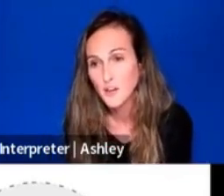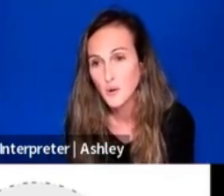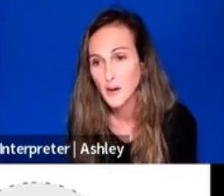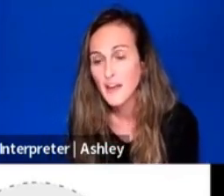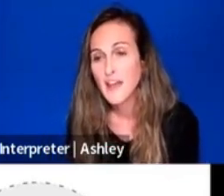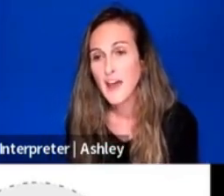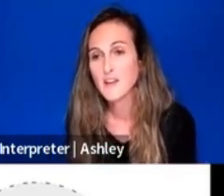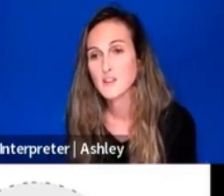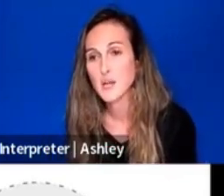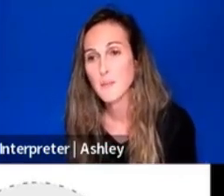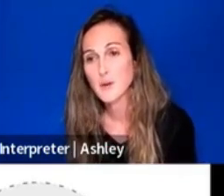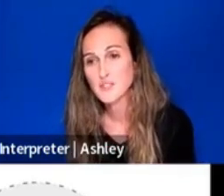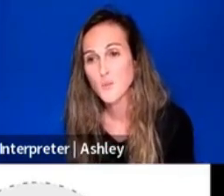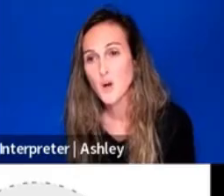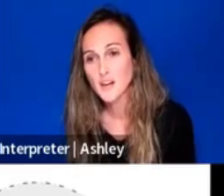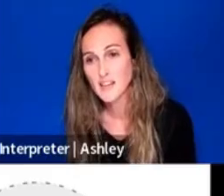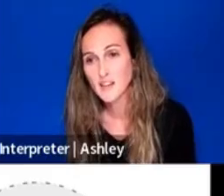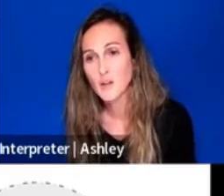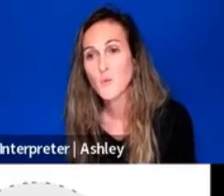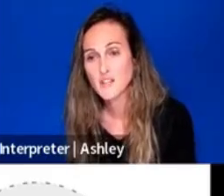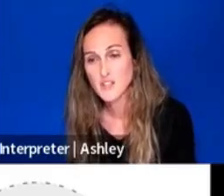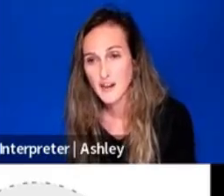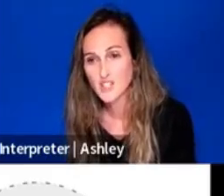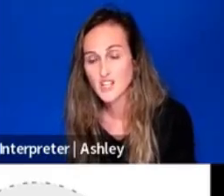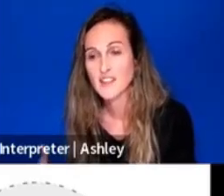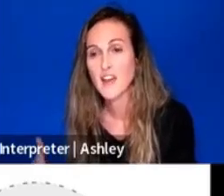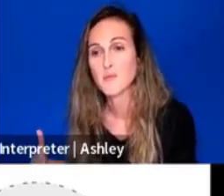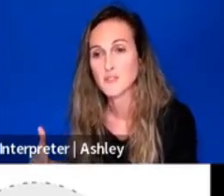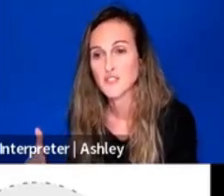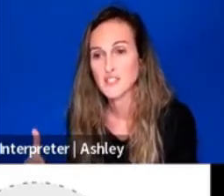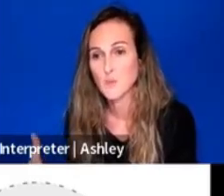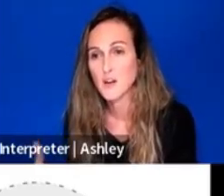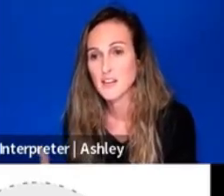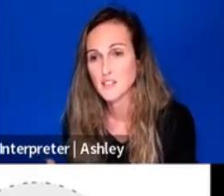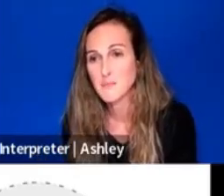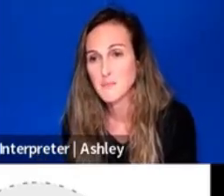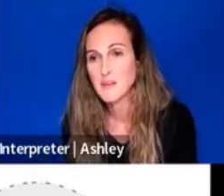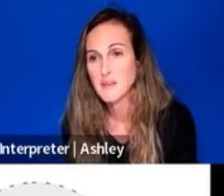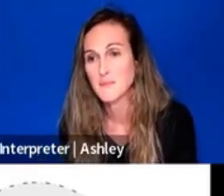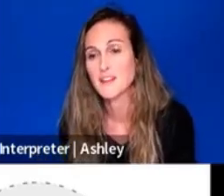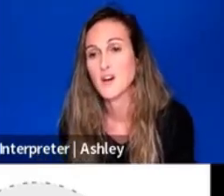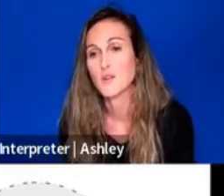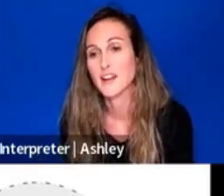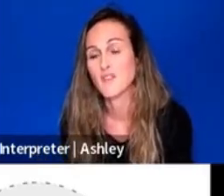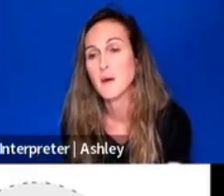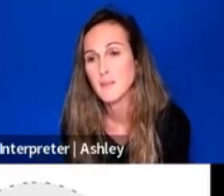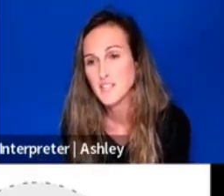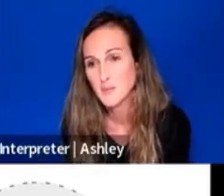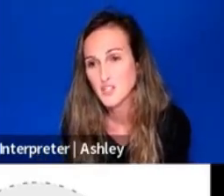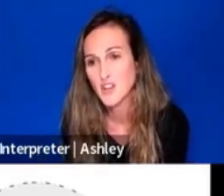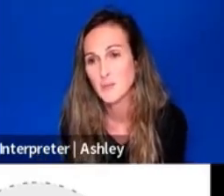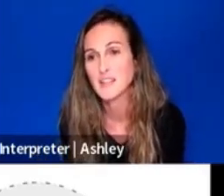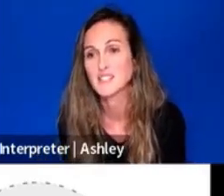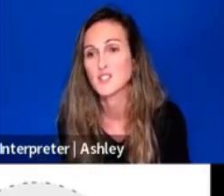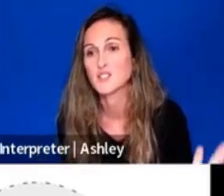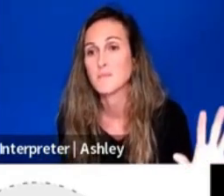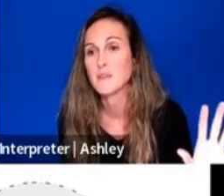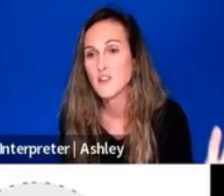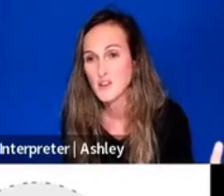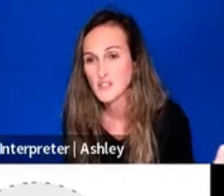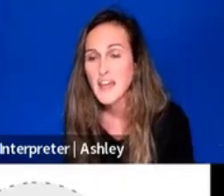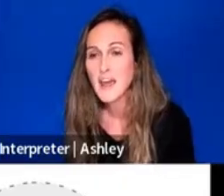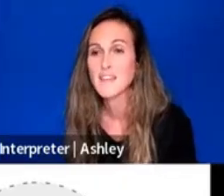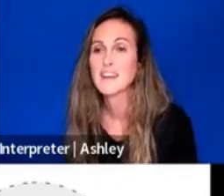a corridor and there's a person walking in one direction and the other person is walking to meet them, they don't kind of bump into each other because there's